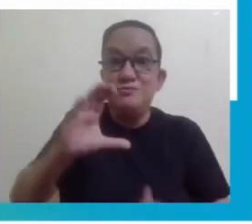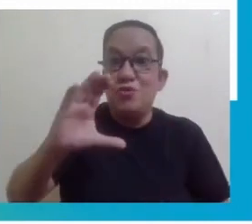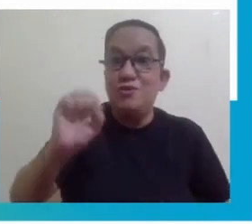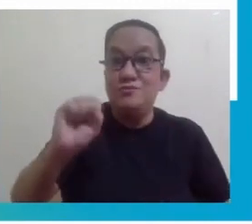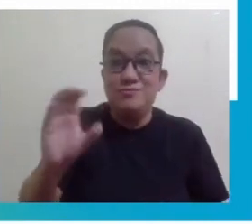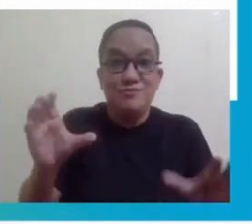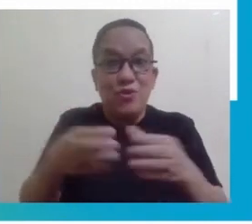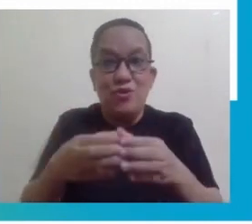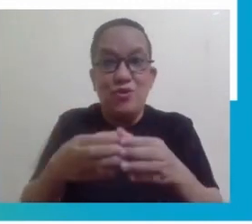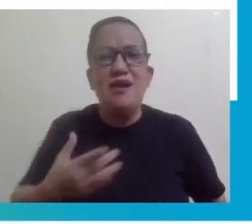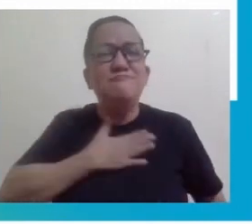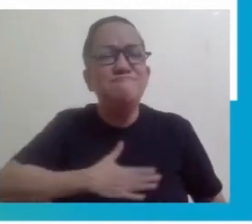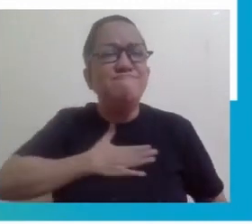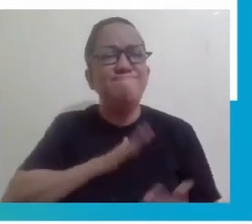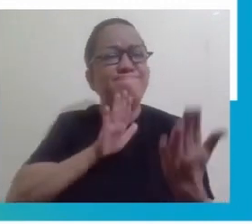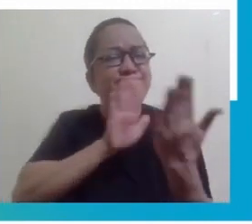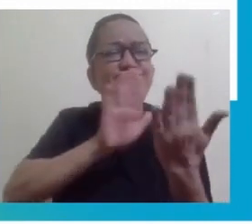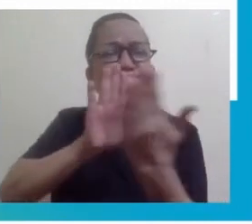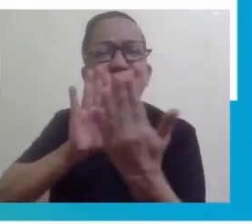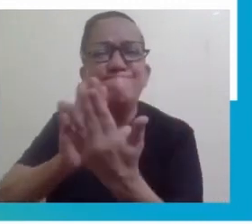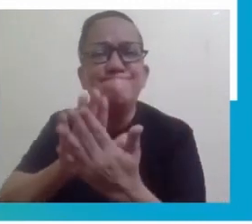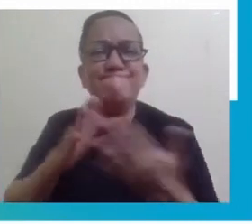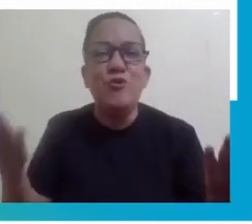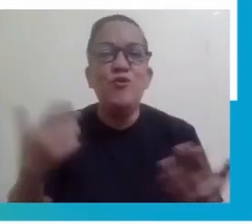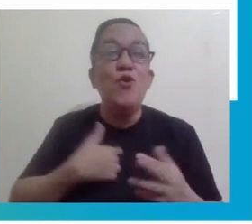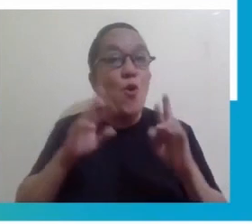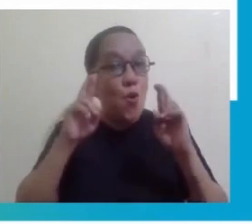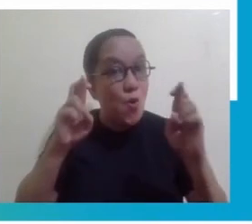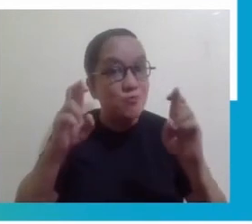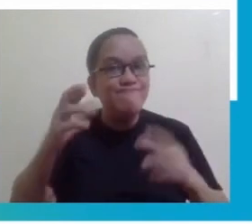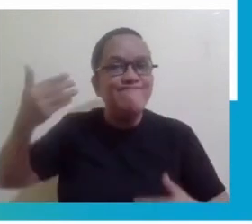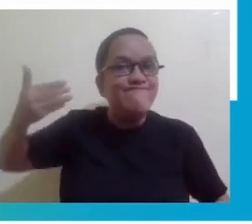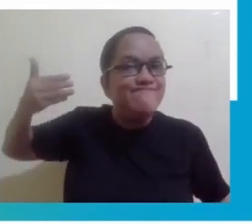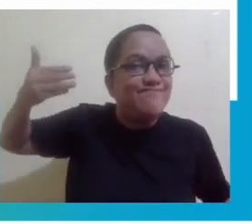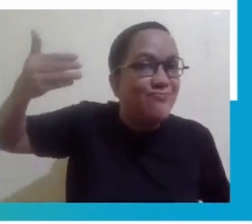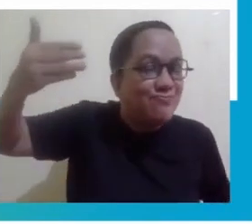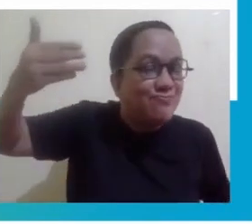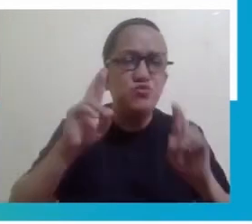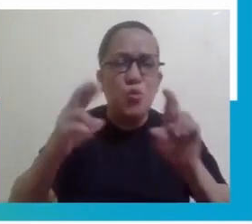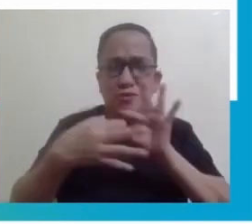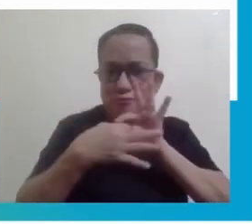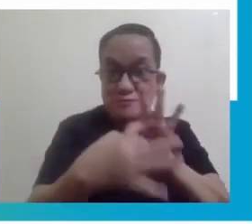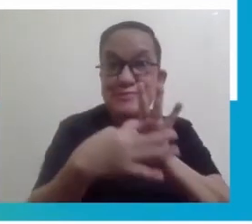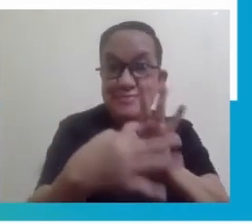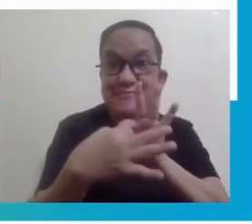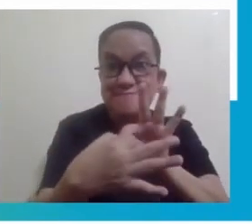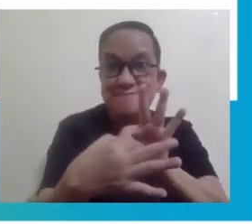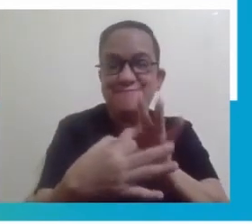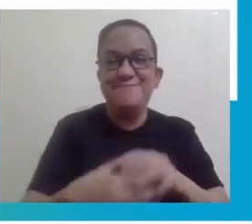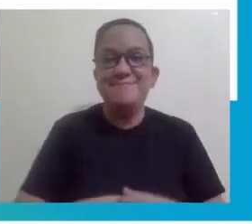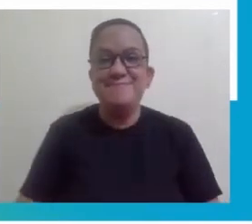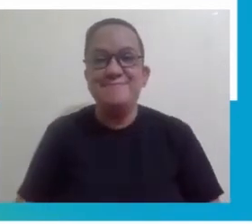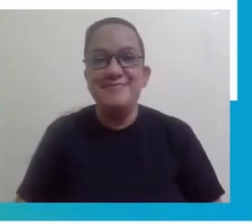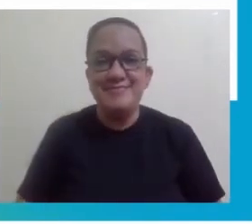future we can continue our collaborations and in engagement in person. I would like to